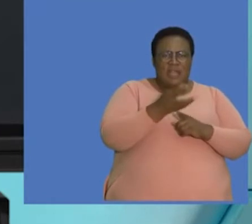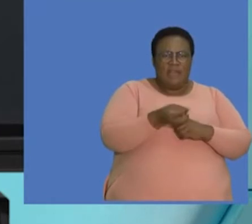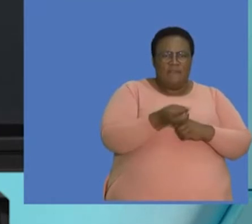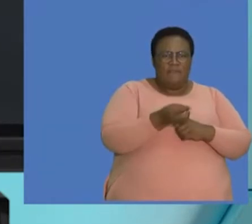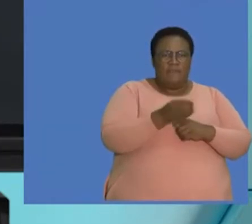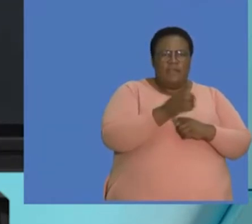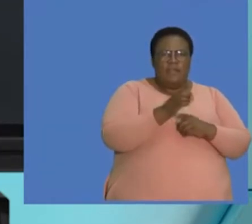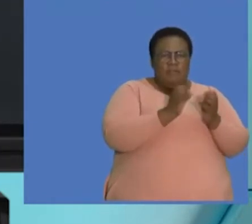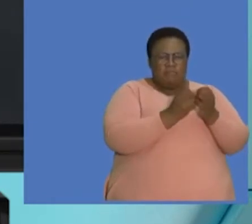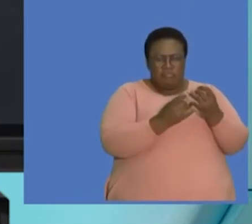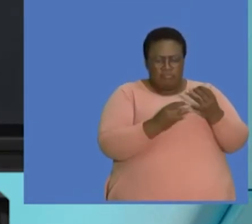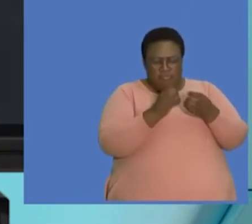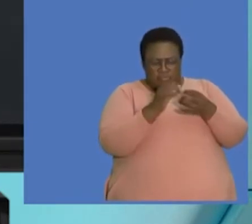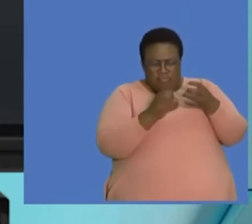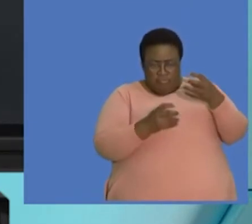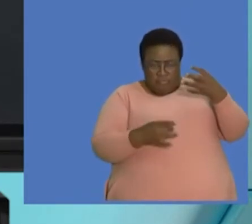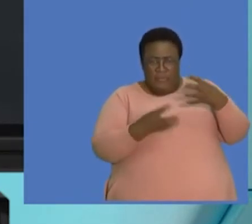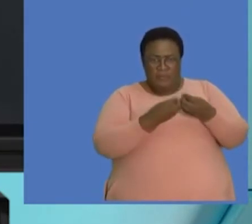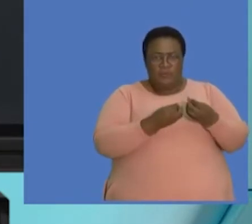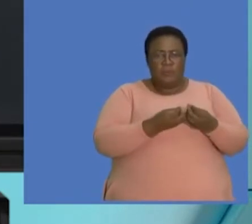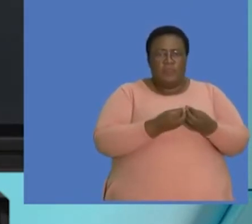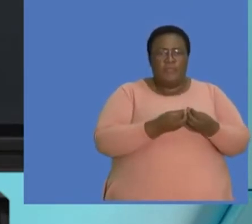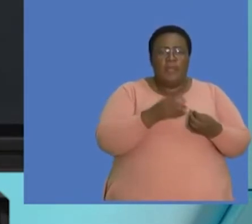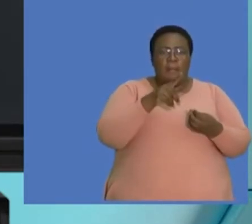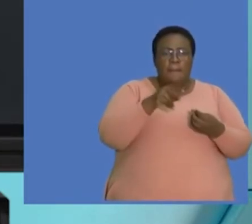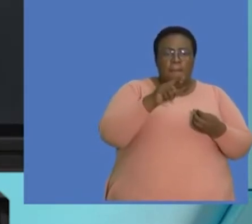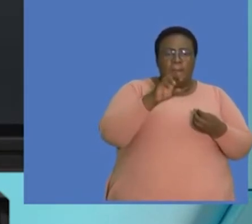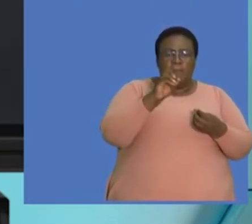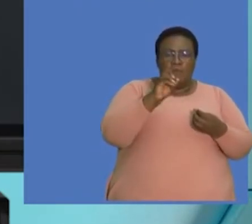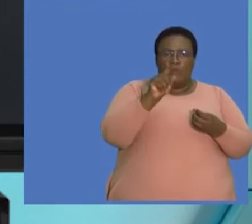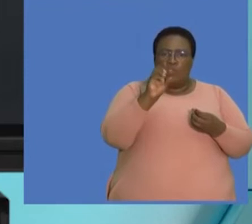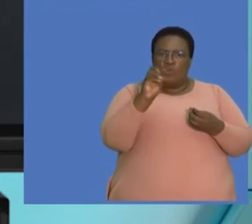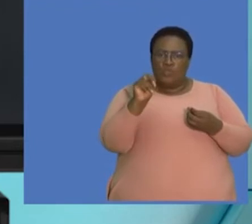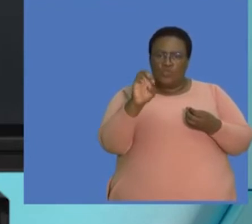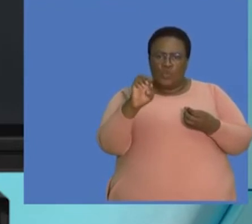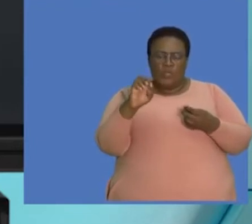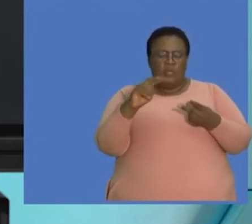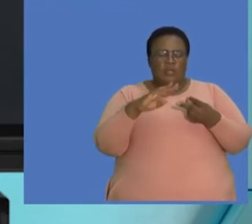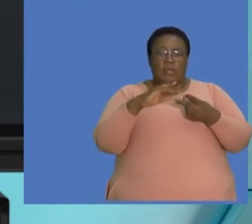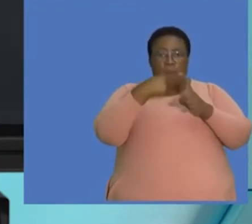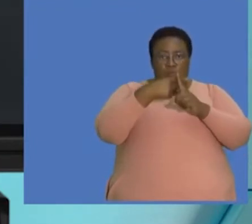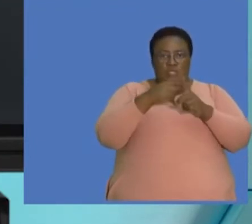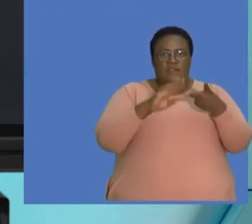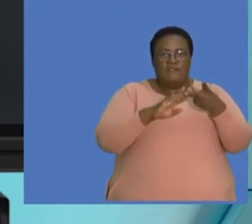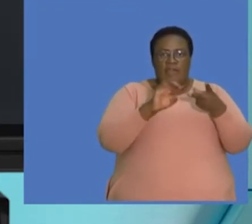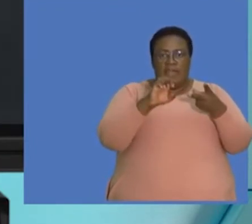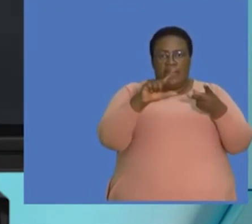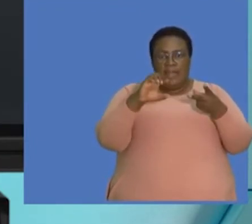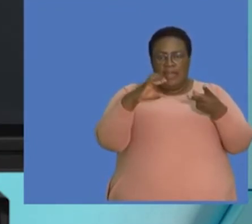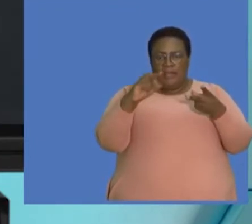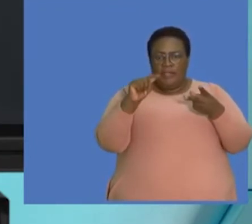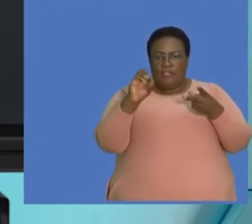electrons, your neutrons, you name them. And each one of these, the proton is positive, the electron is negative,